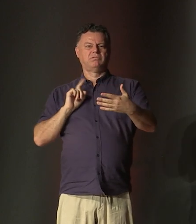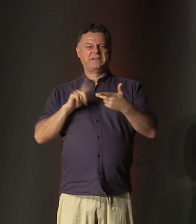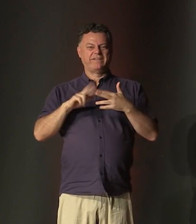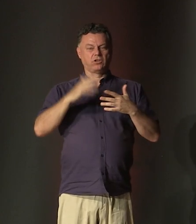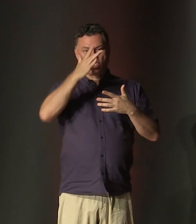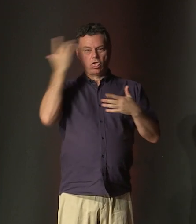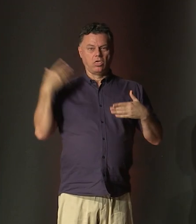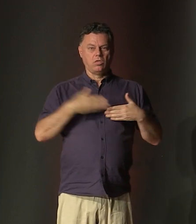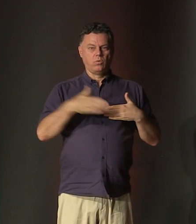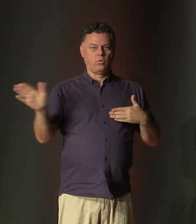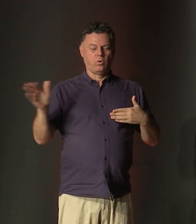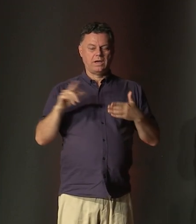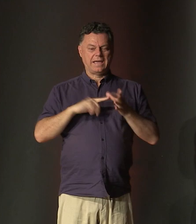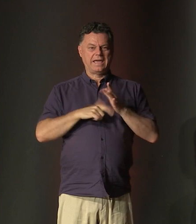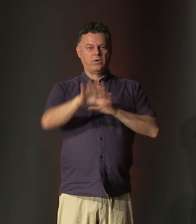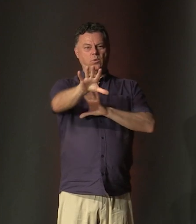at you.